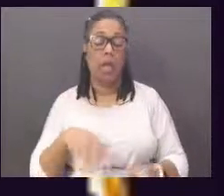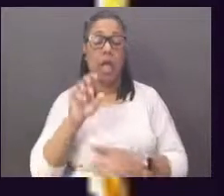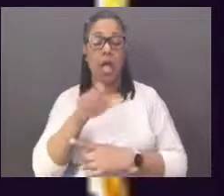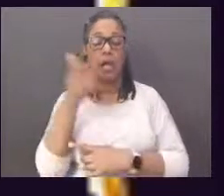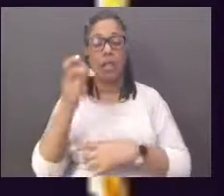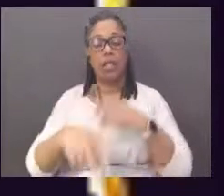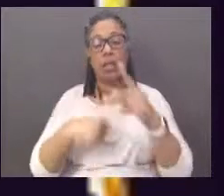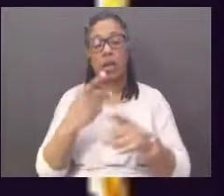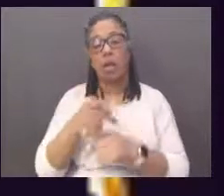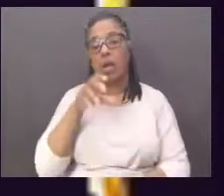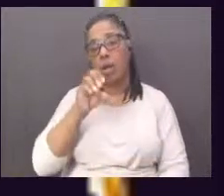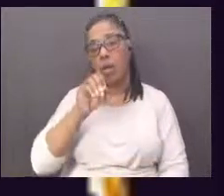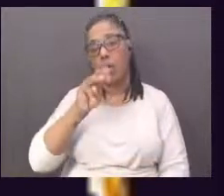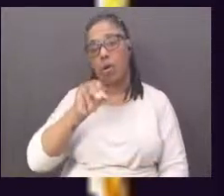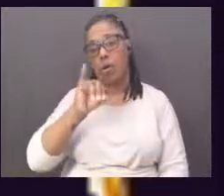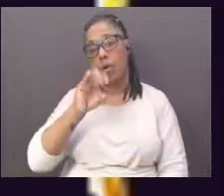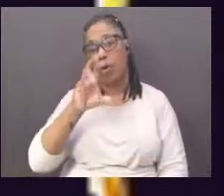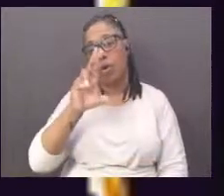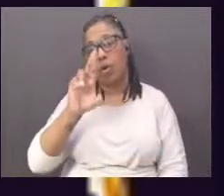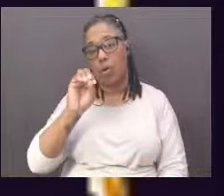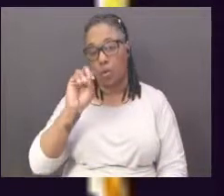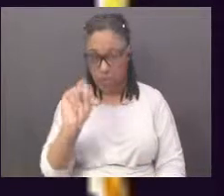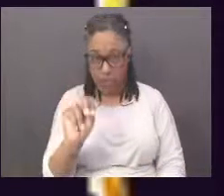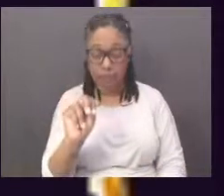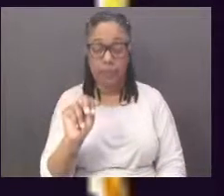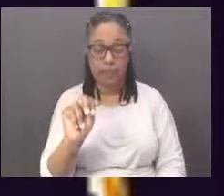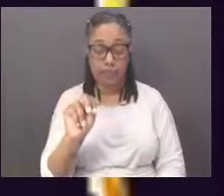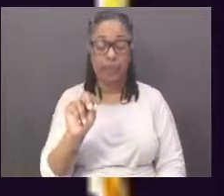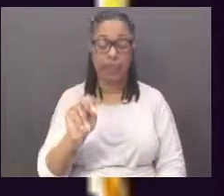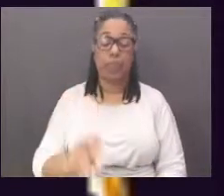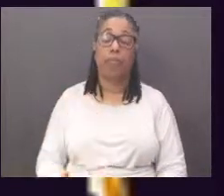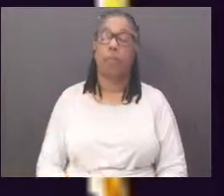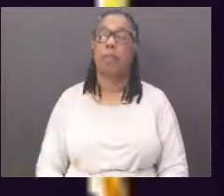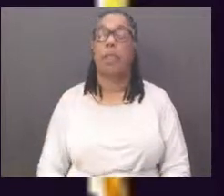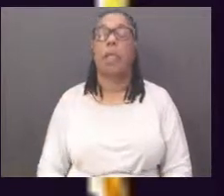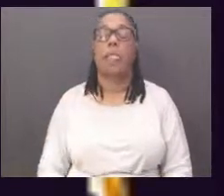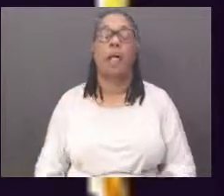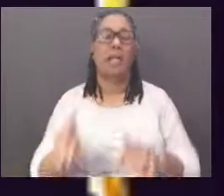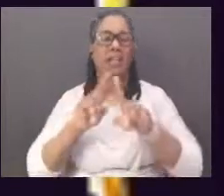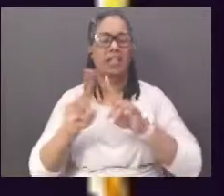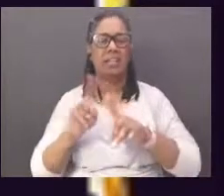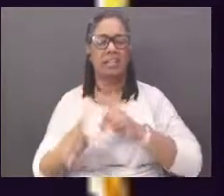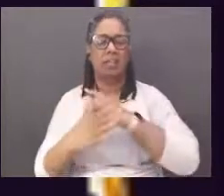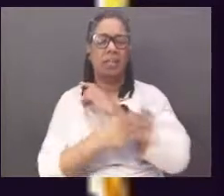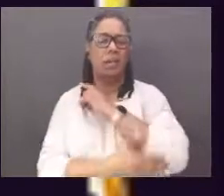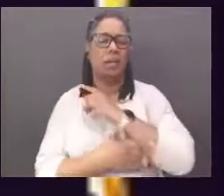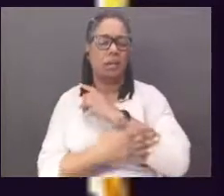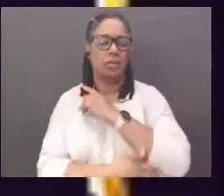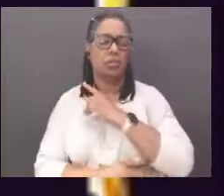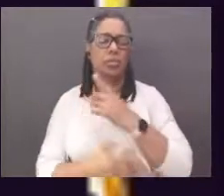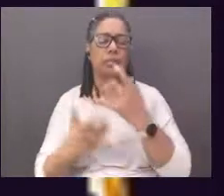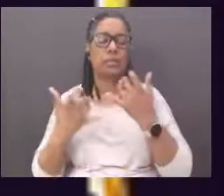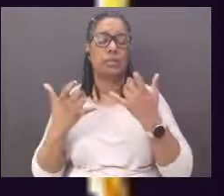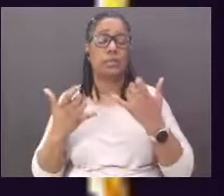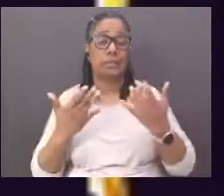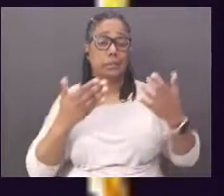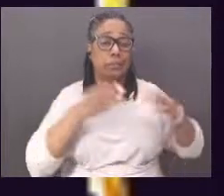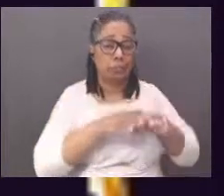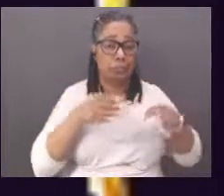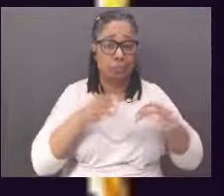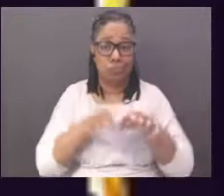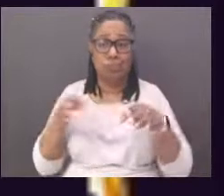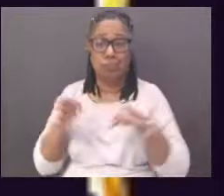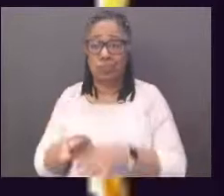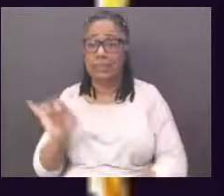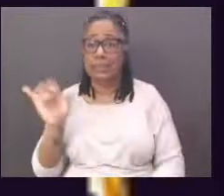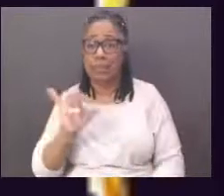in the United States, but has the UK and places in China, Australia, shutting down much like we did a couple